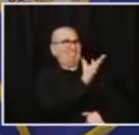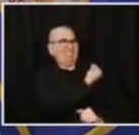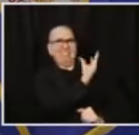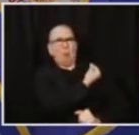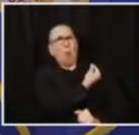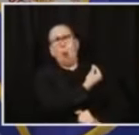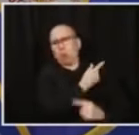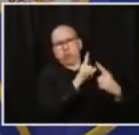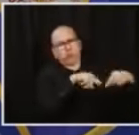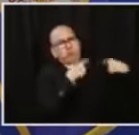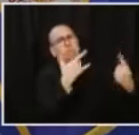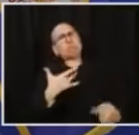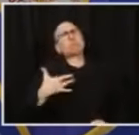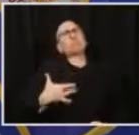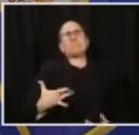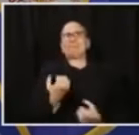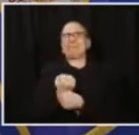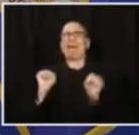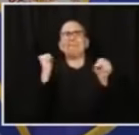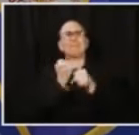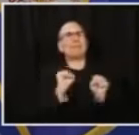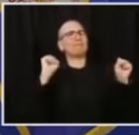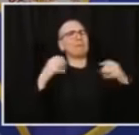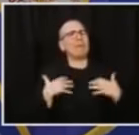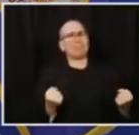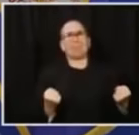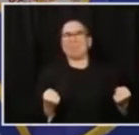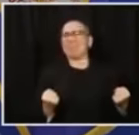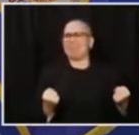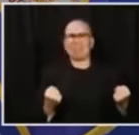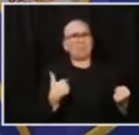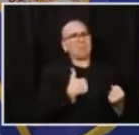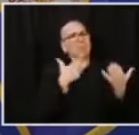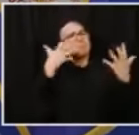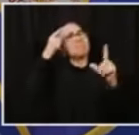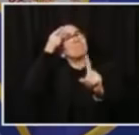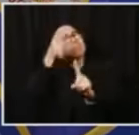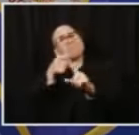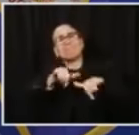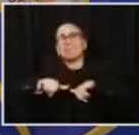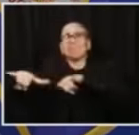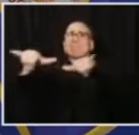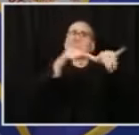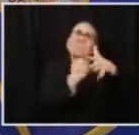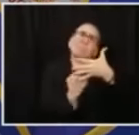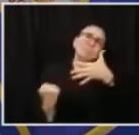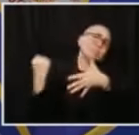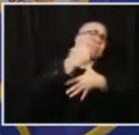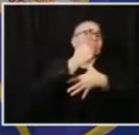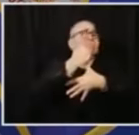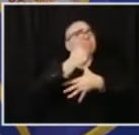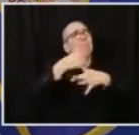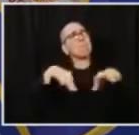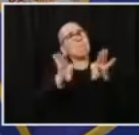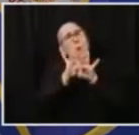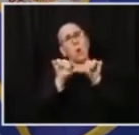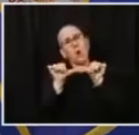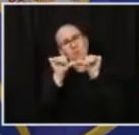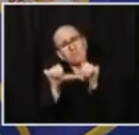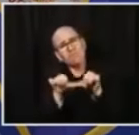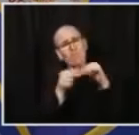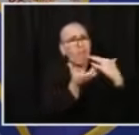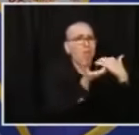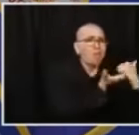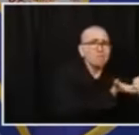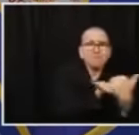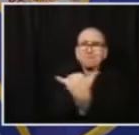safety and efficacy as our primary importance. We also need to continue to work together. Minnesotans working together has always been our